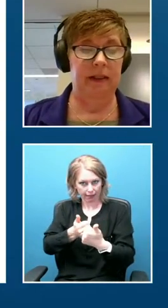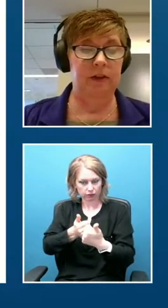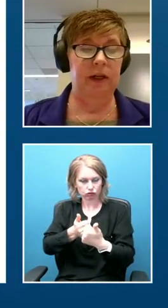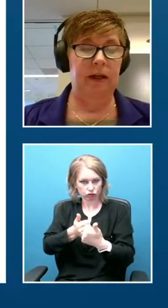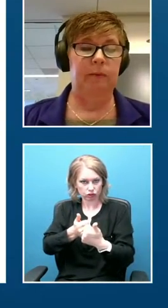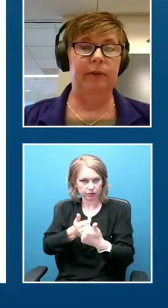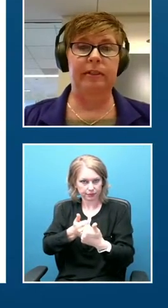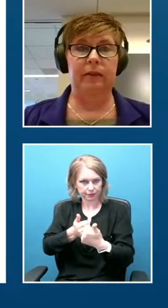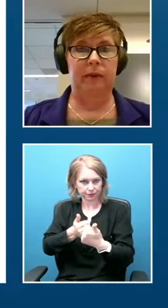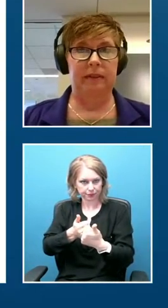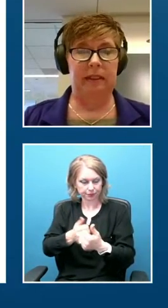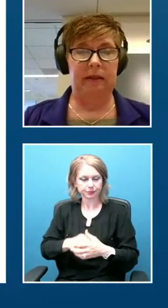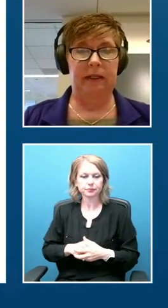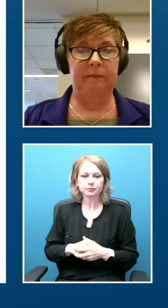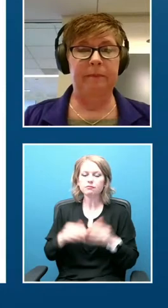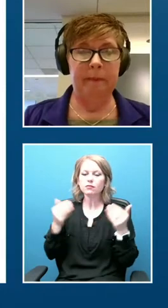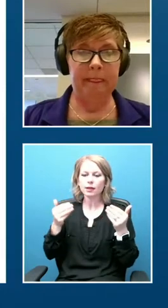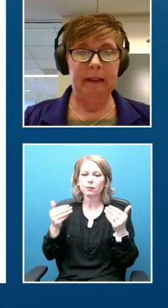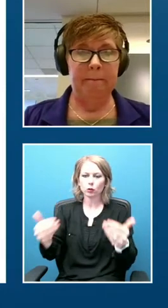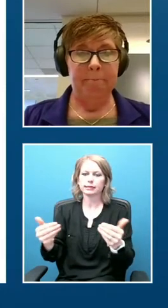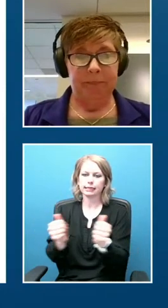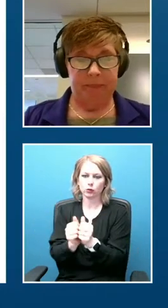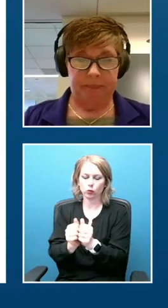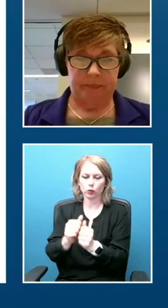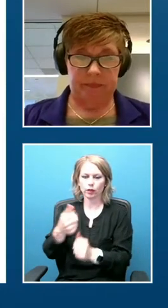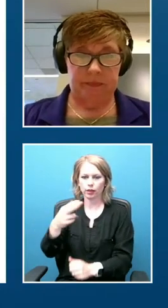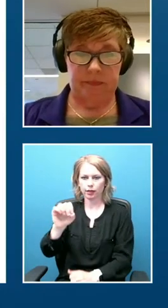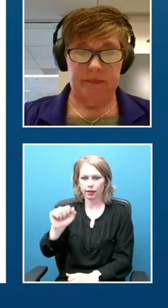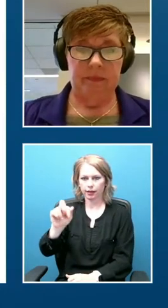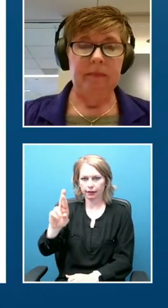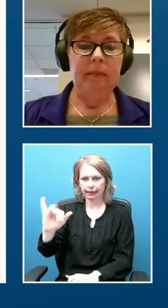our challenge, and proceed with this hearing.